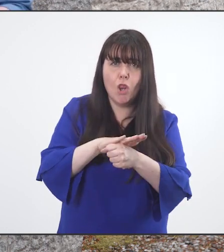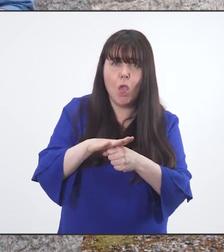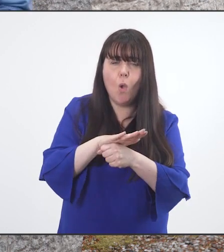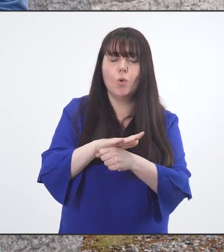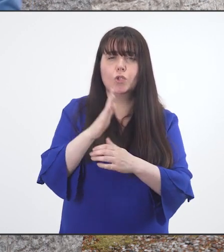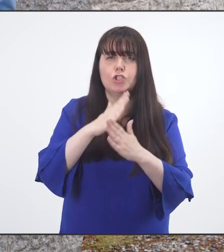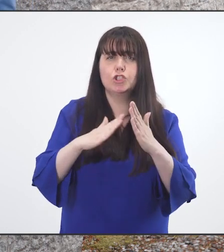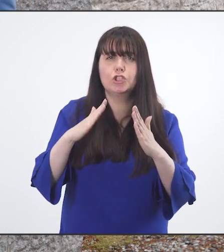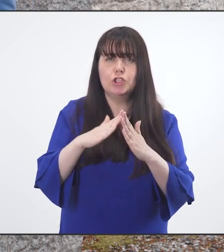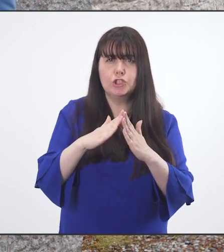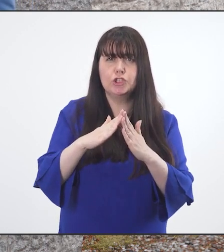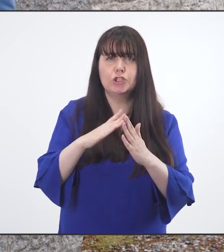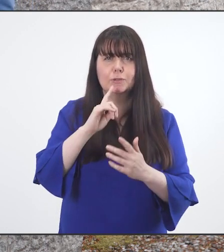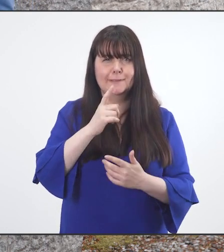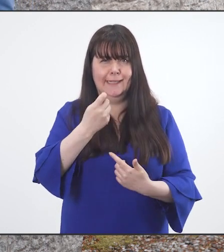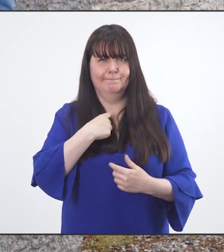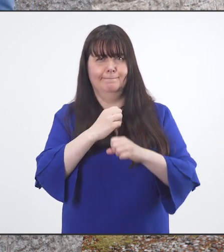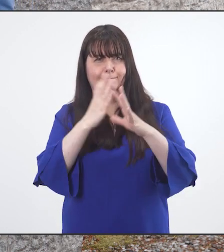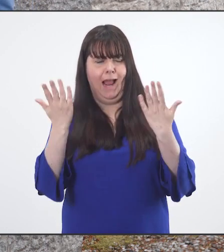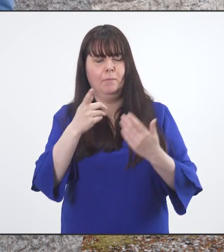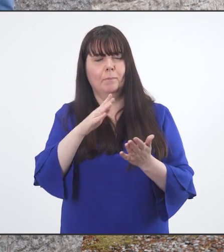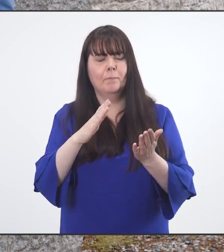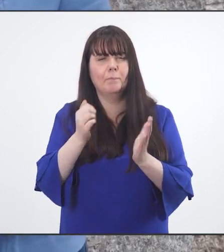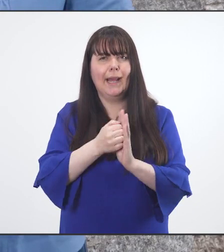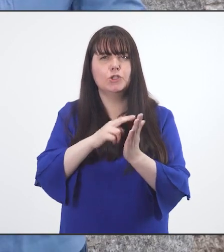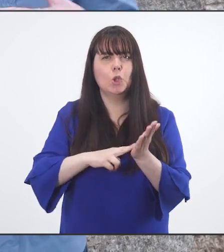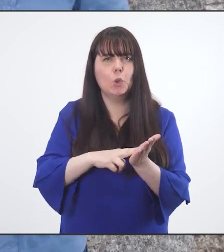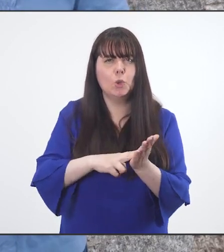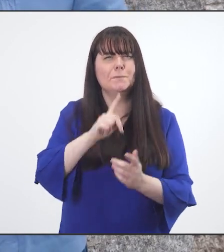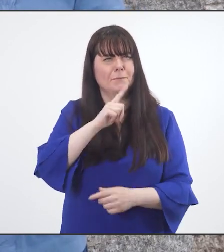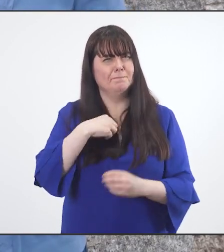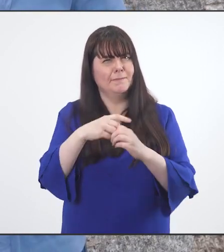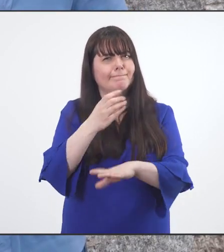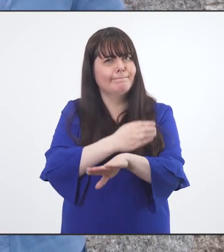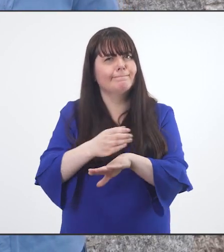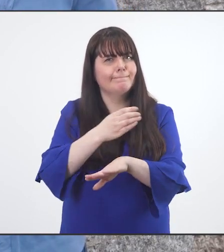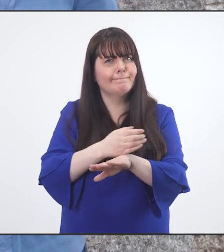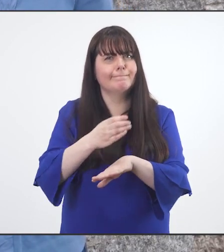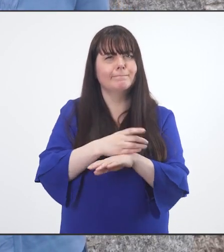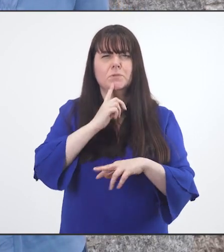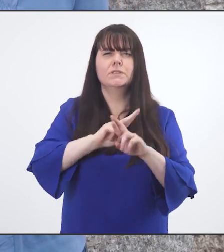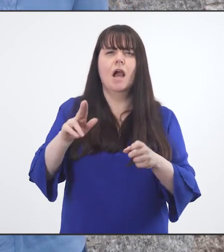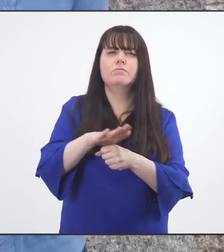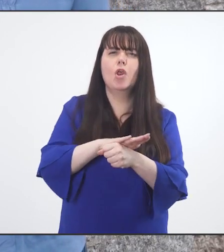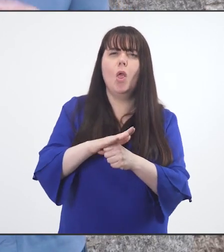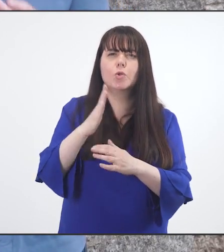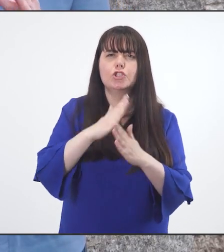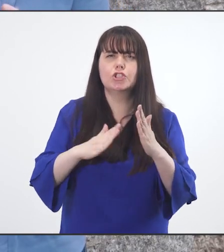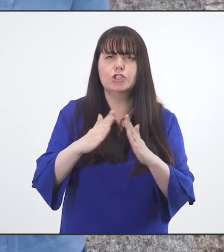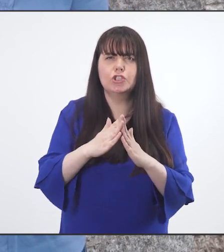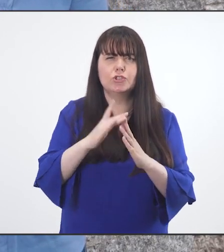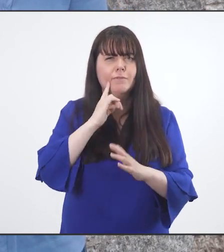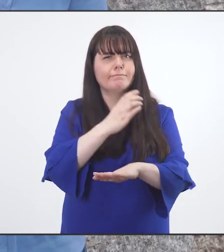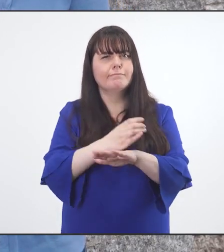us some indication as to how the building was used. Now, I've mentioned the continuous use, and although it